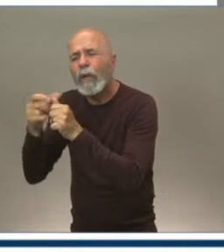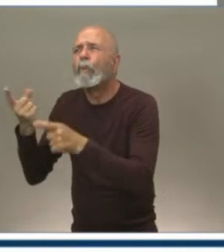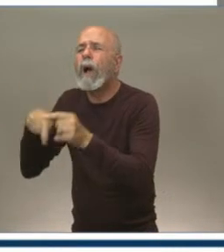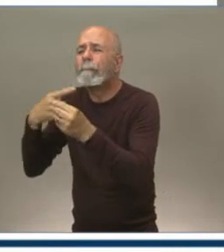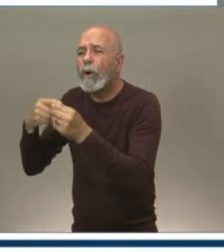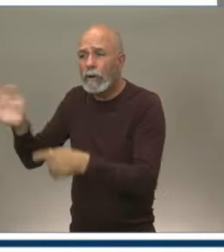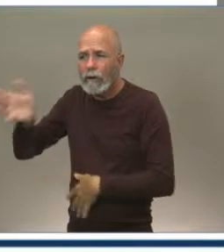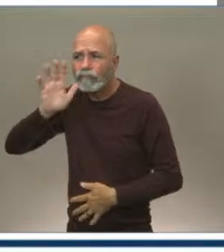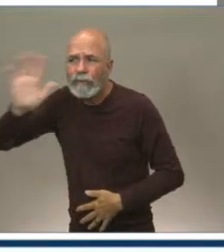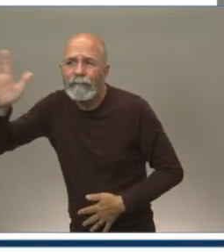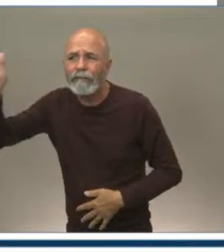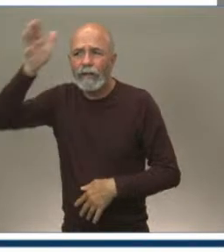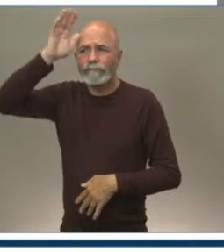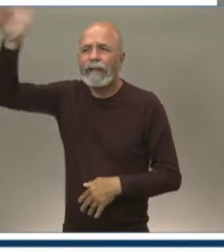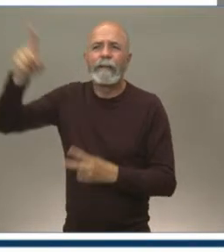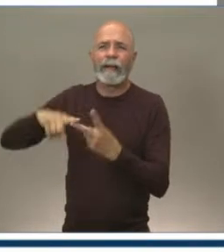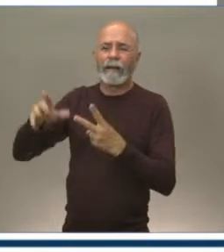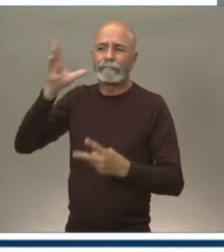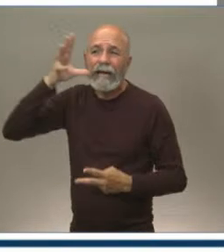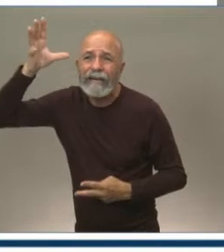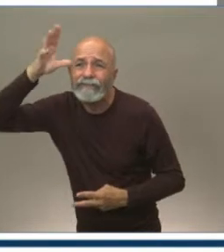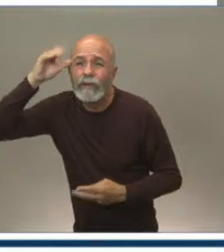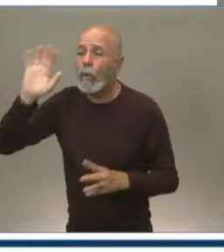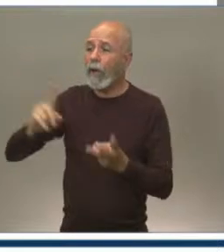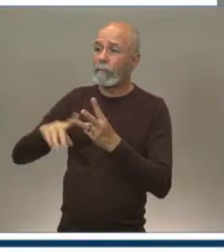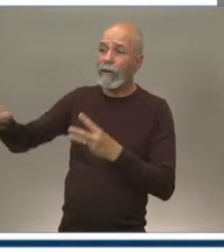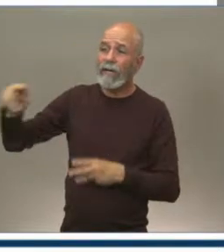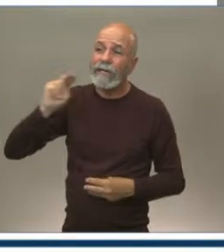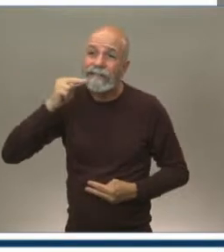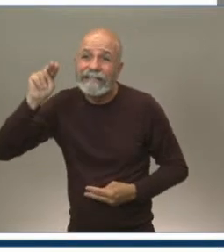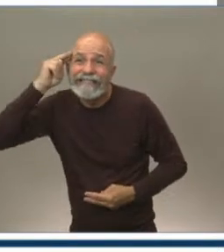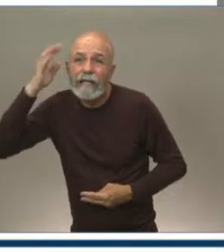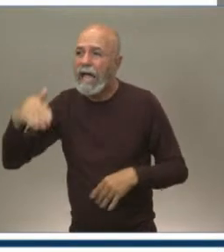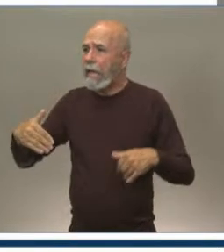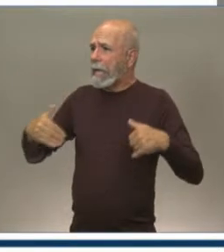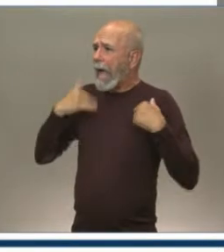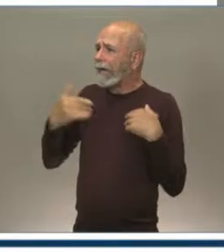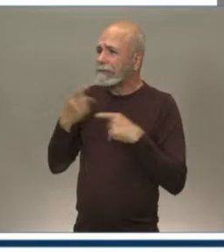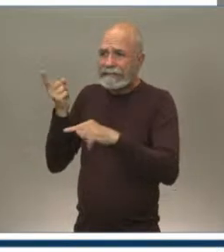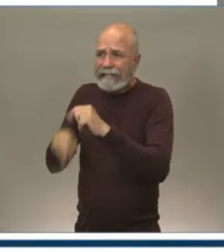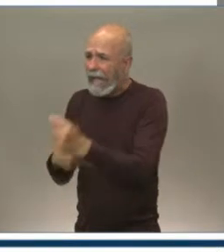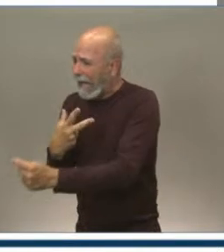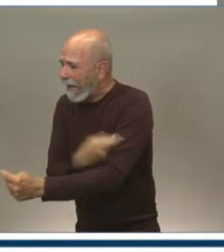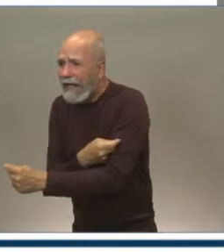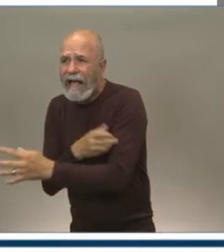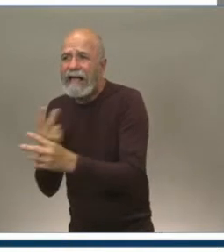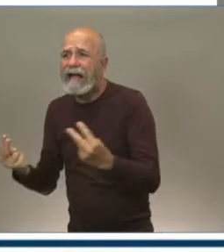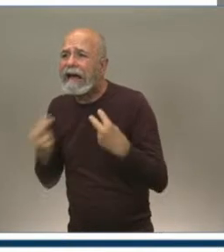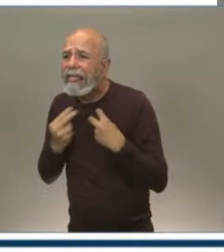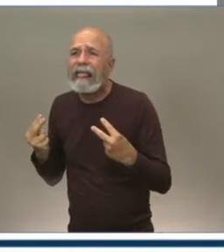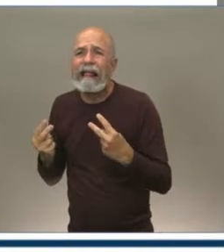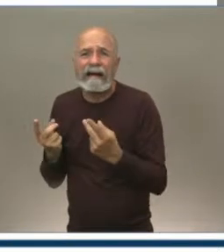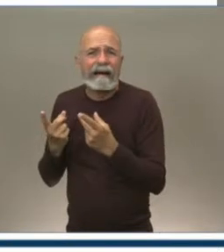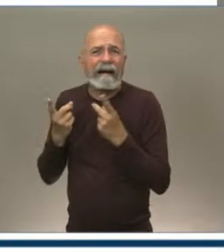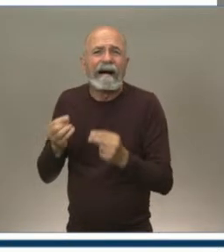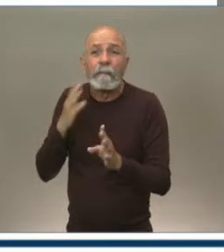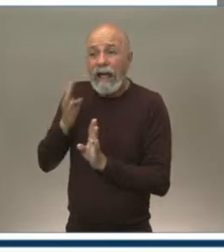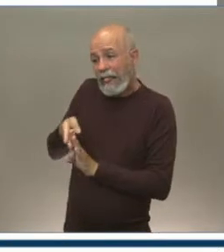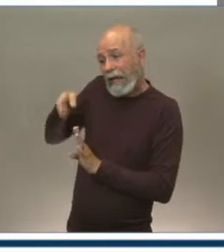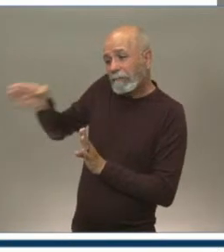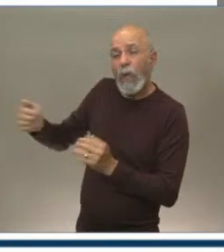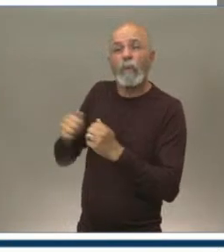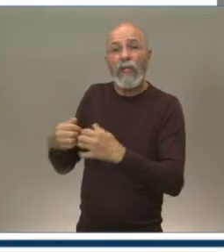get vaccinated, your niece or nephew who are too young, or your neighbor who may have a medical condition that doesn't allow them to